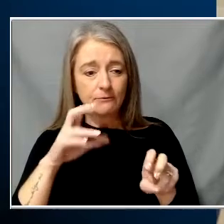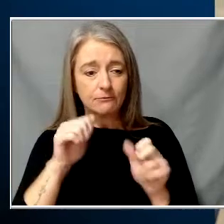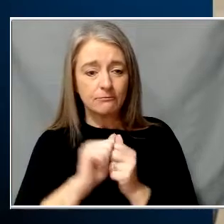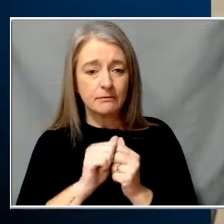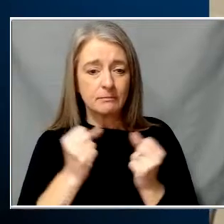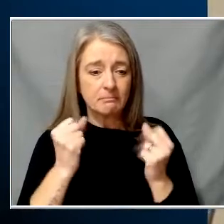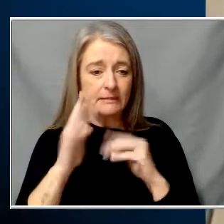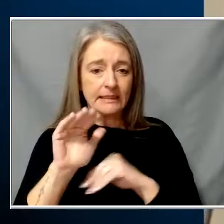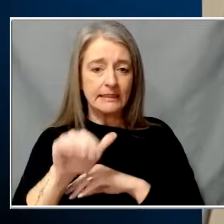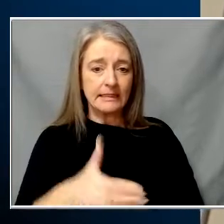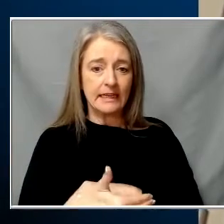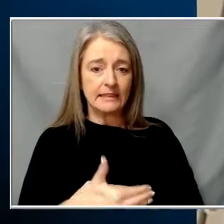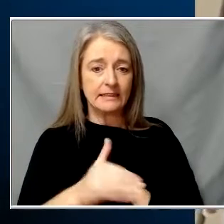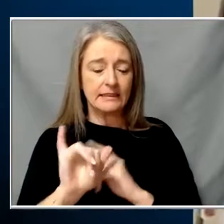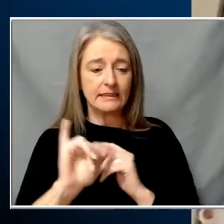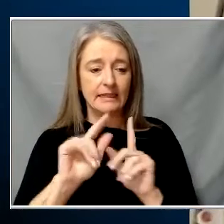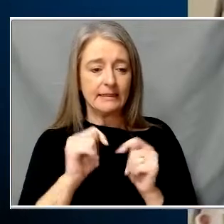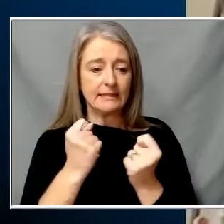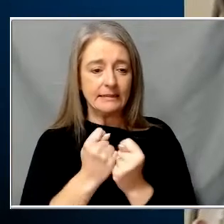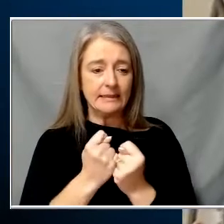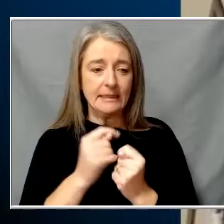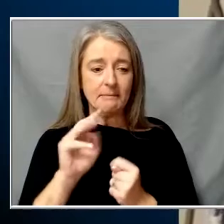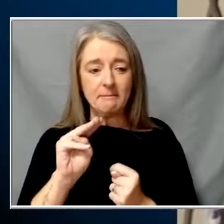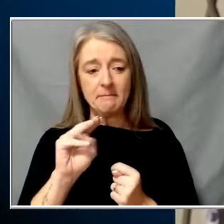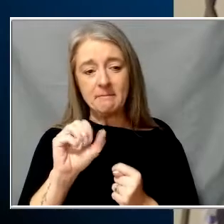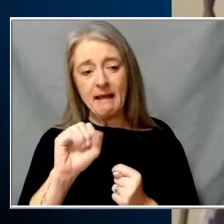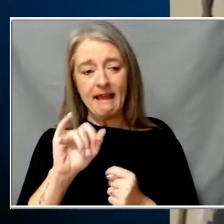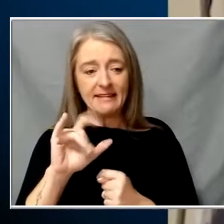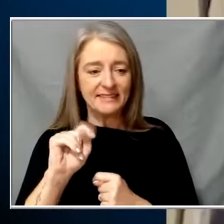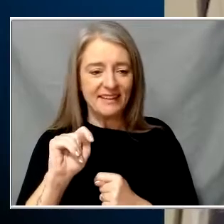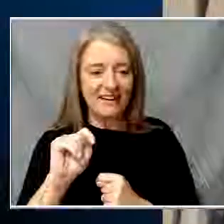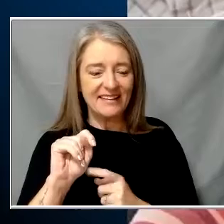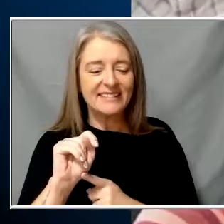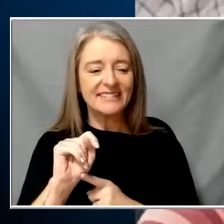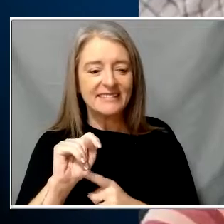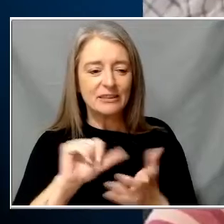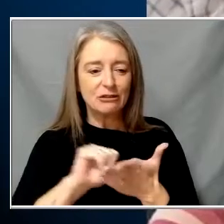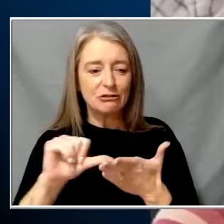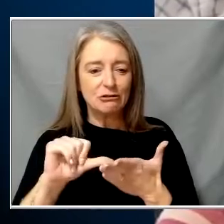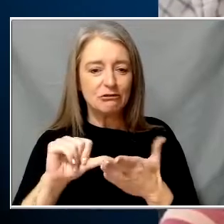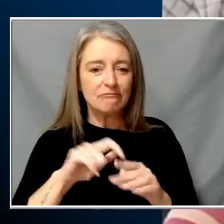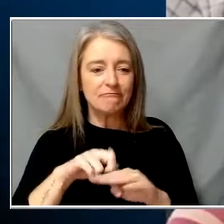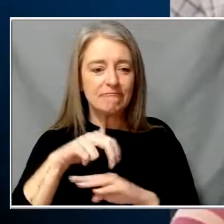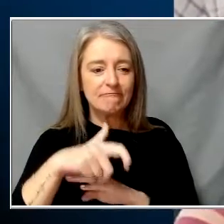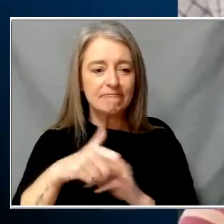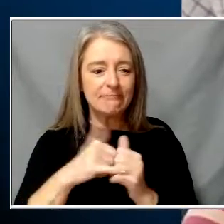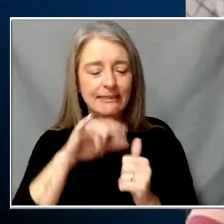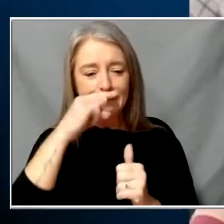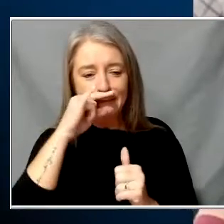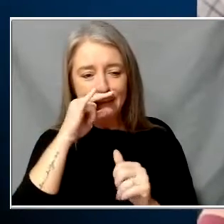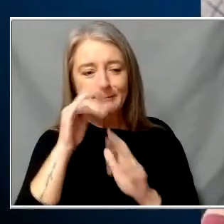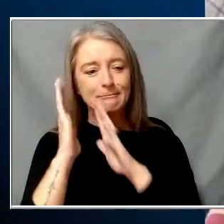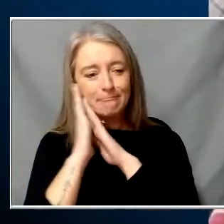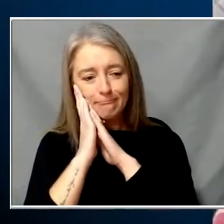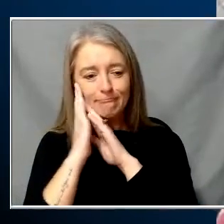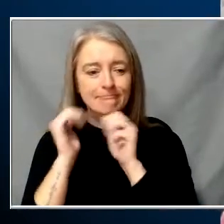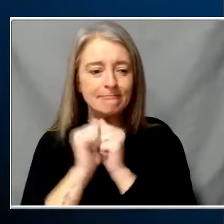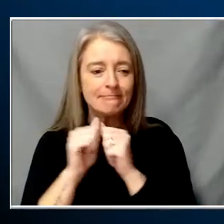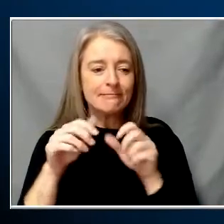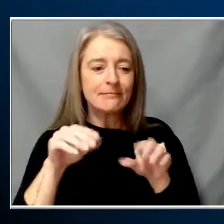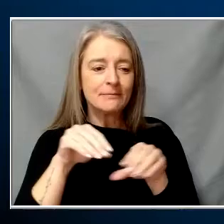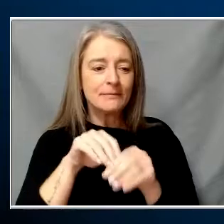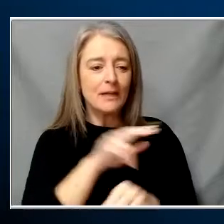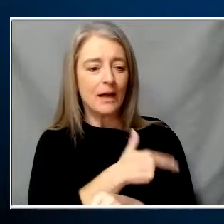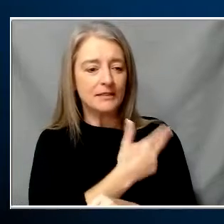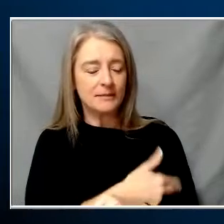nights. I mean, she was kind of like our team mascot. The surgeons would come in and step over her, and they would all, people would come into the room and just look at the baby,